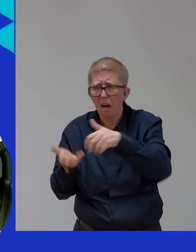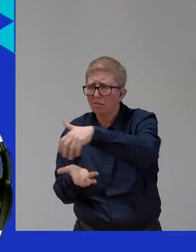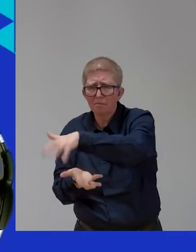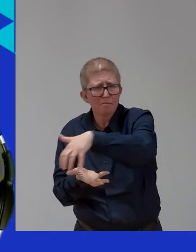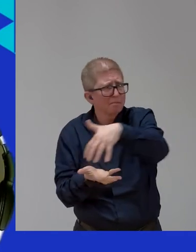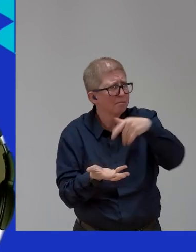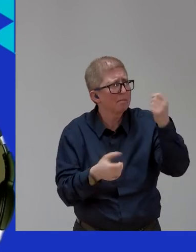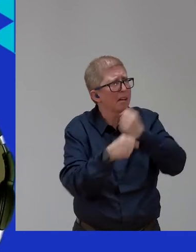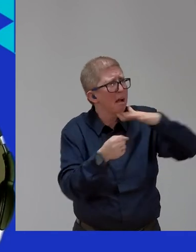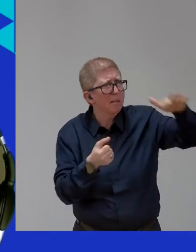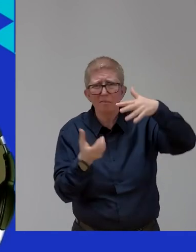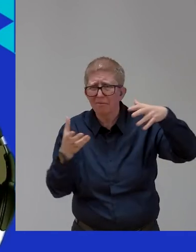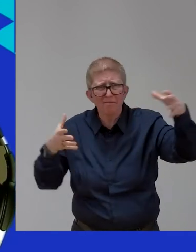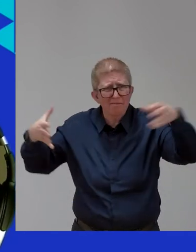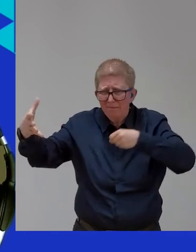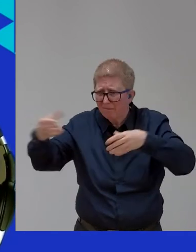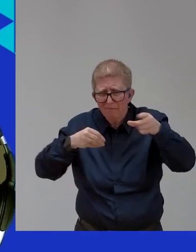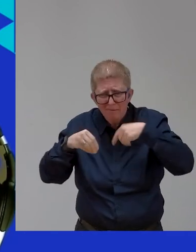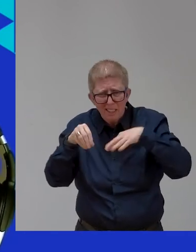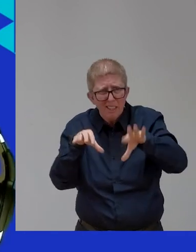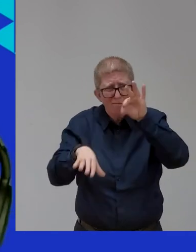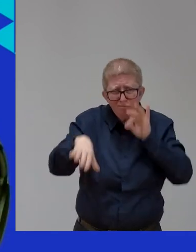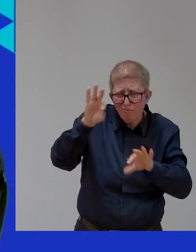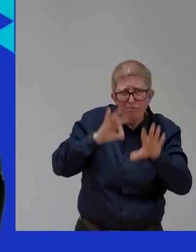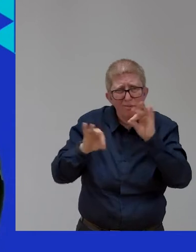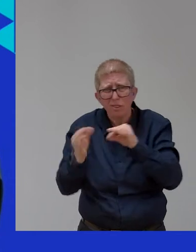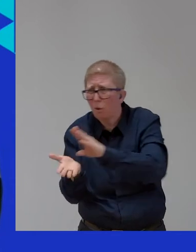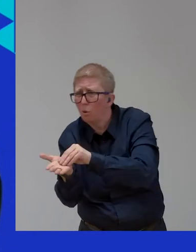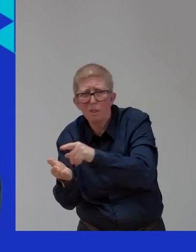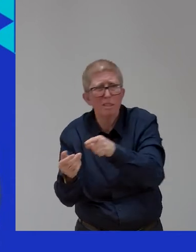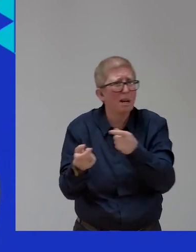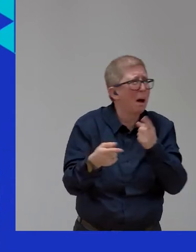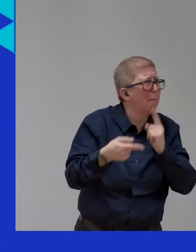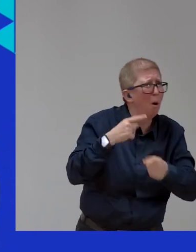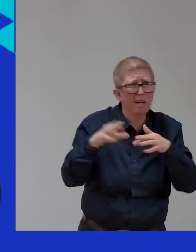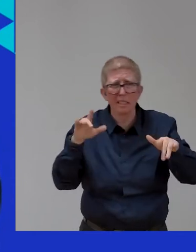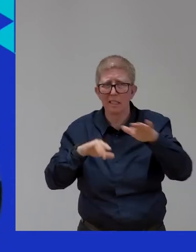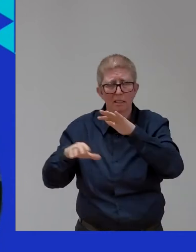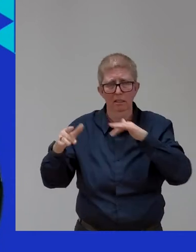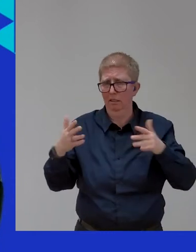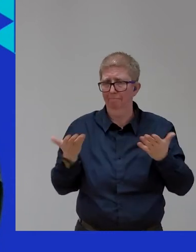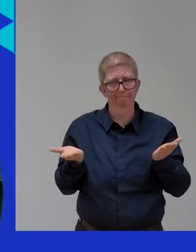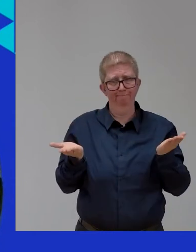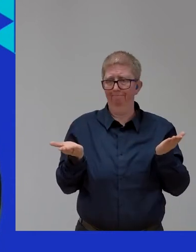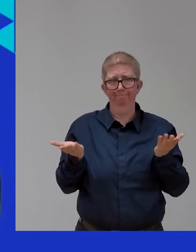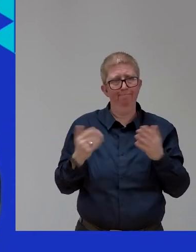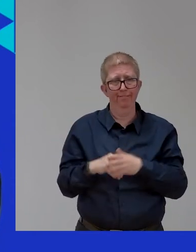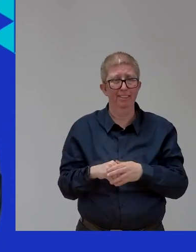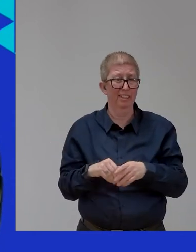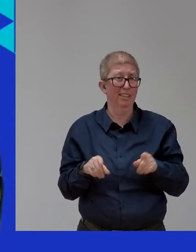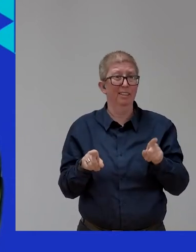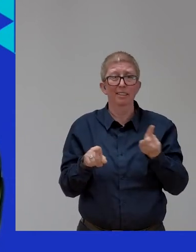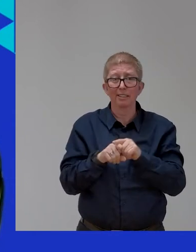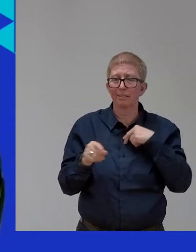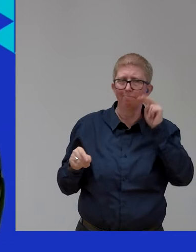and used for effective policy design. At the same time, we look at social protection. Are the